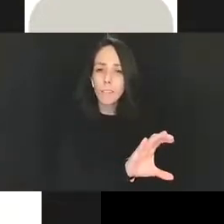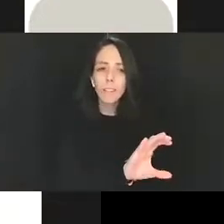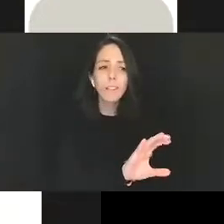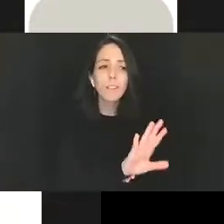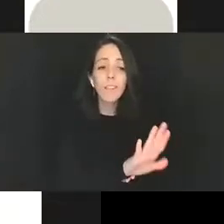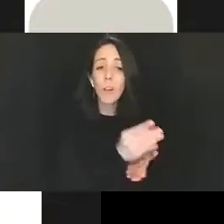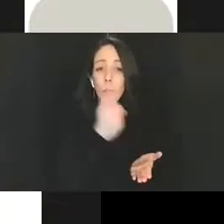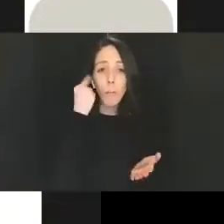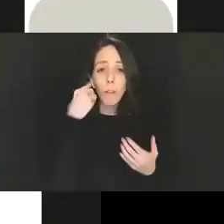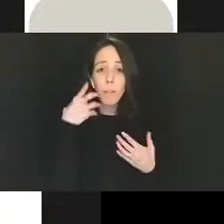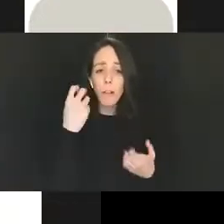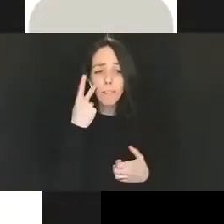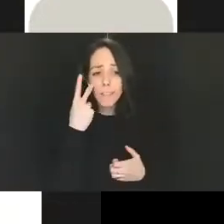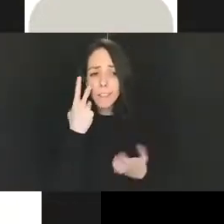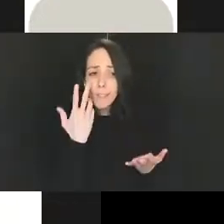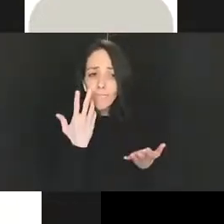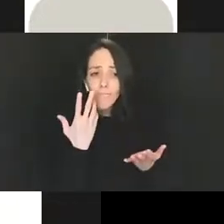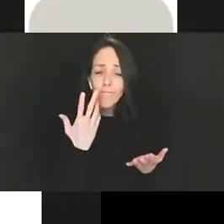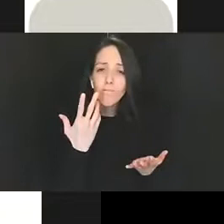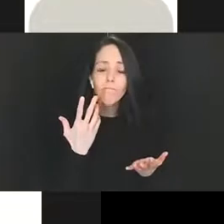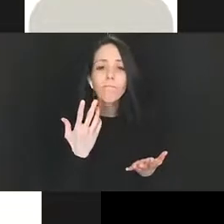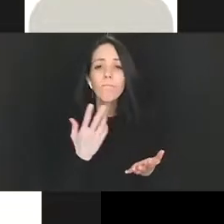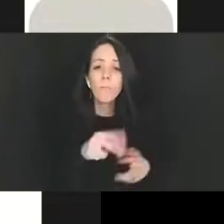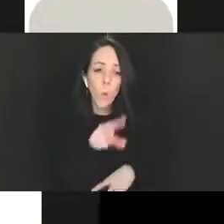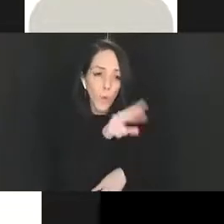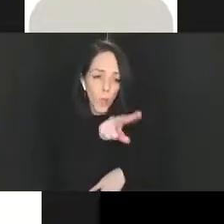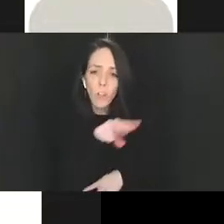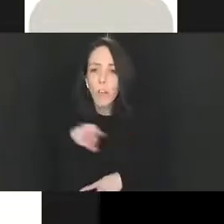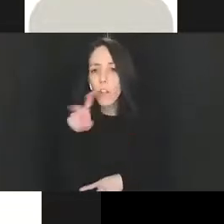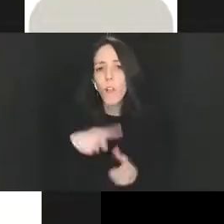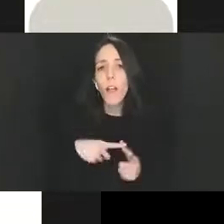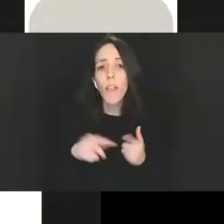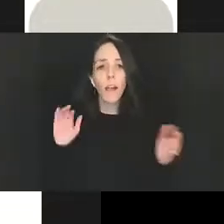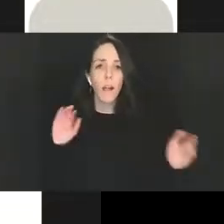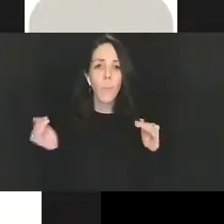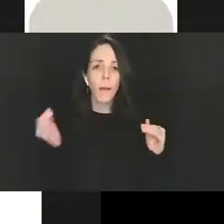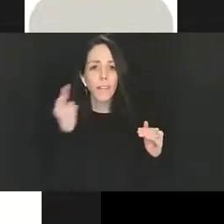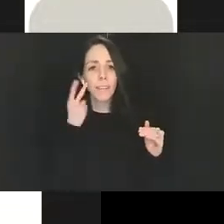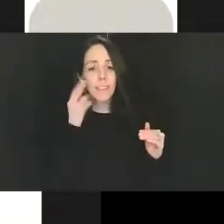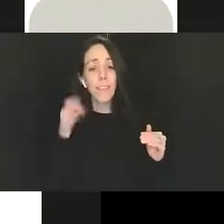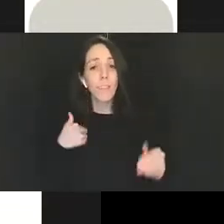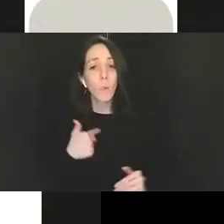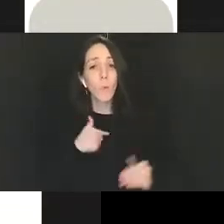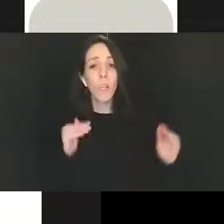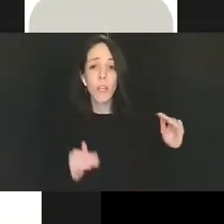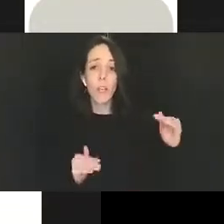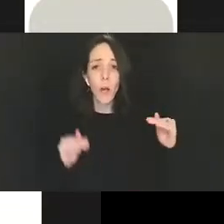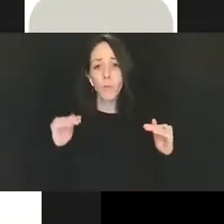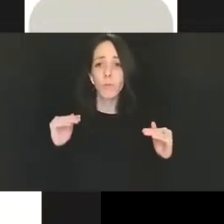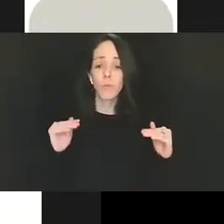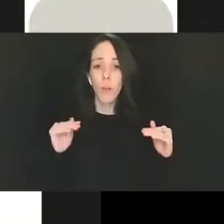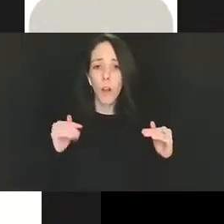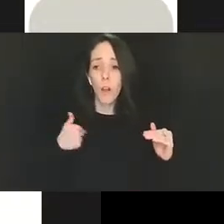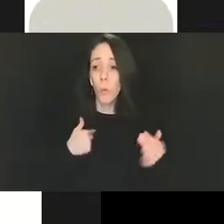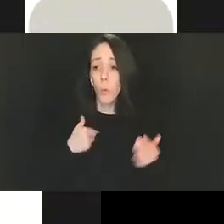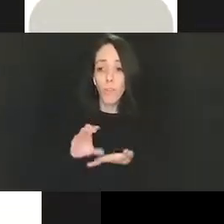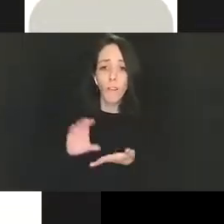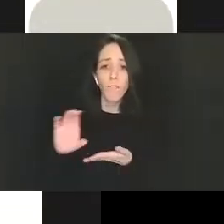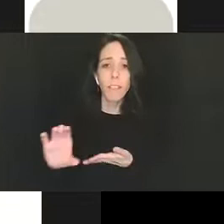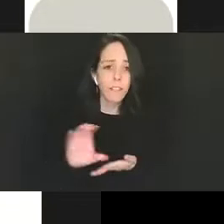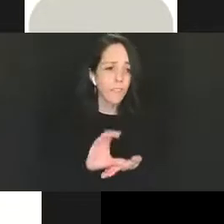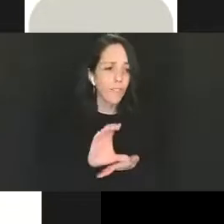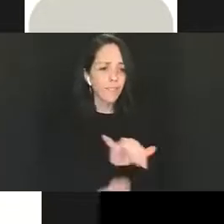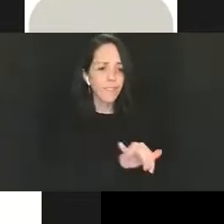health, and see if we're up to par. You know, are we investing the level of other big counties